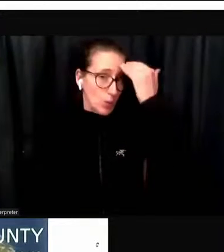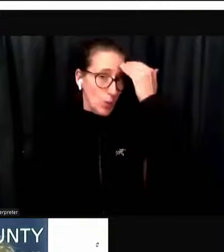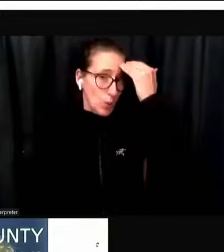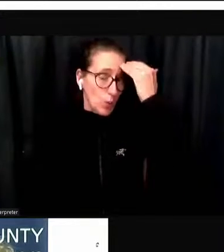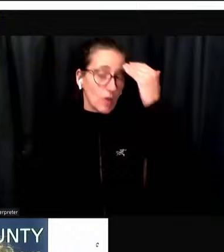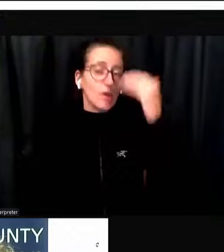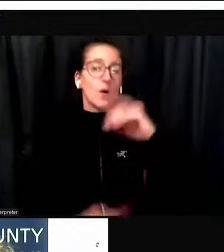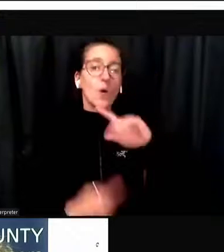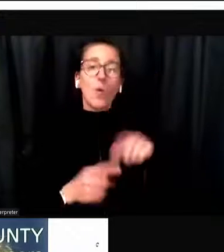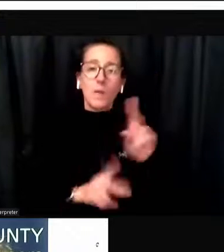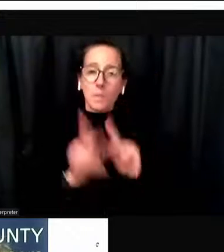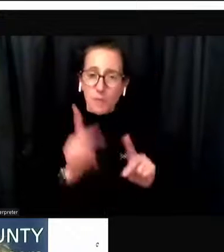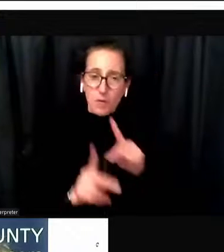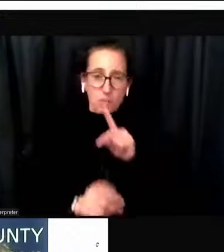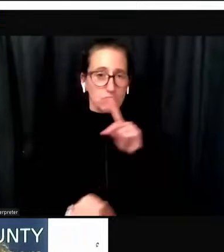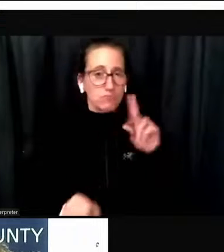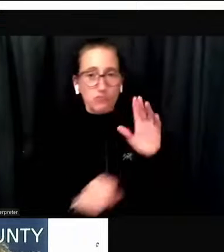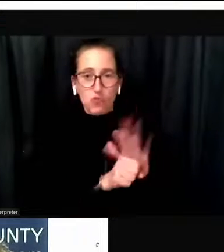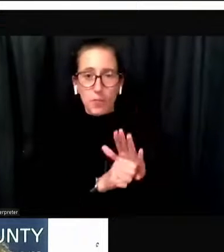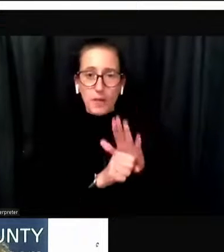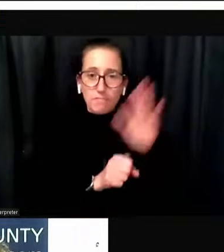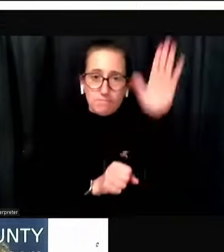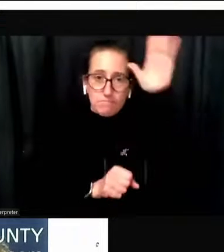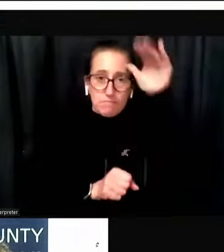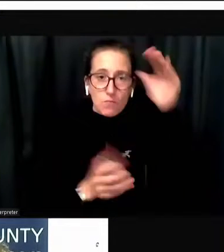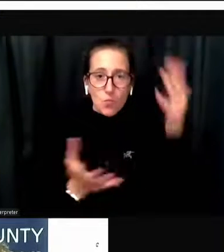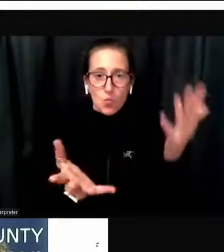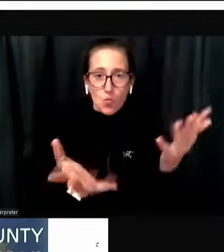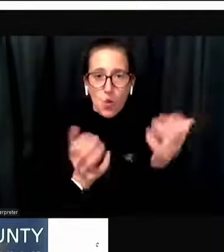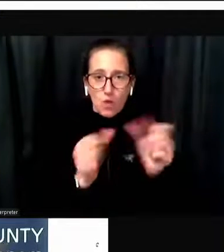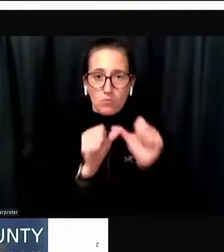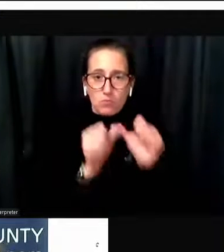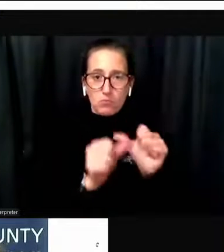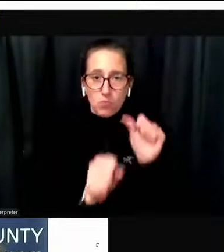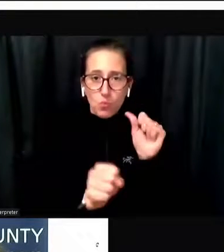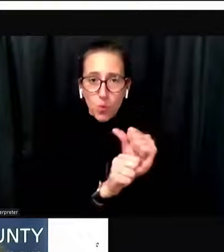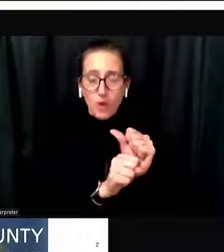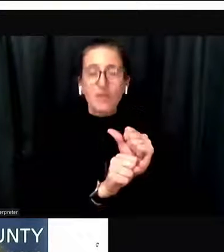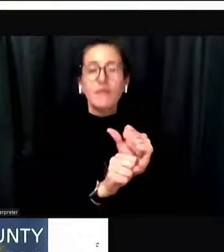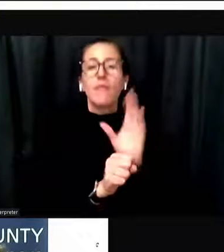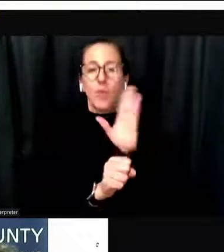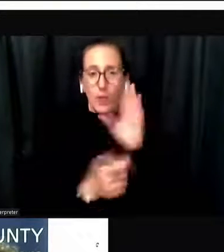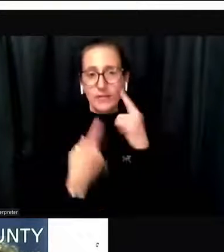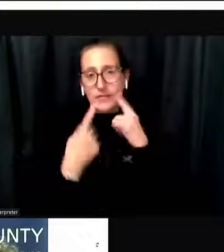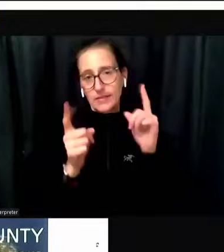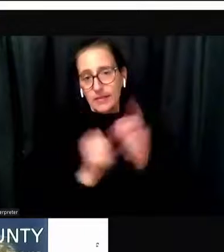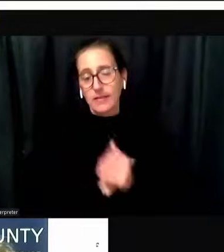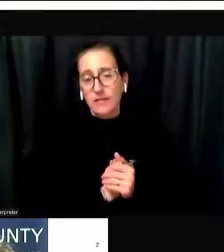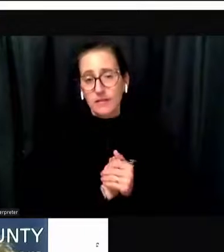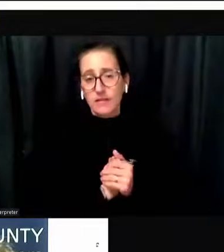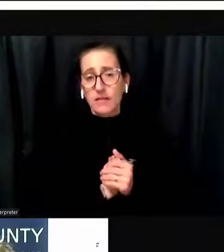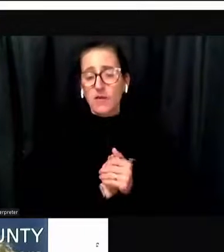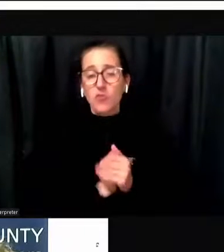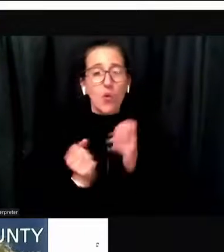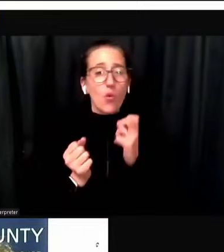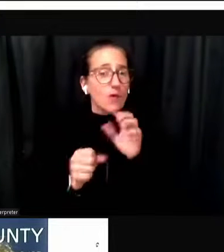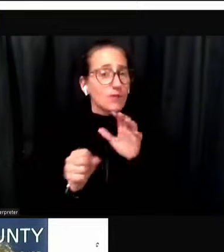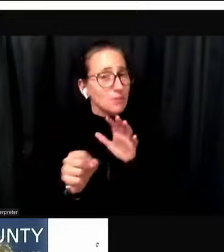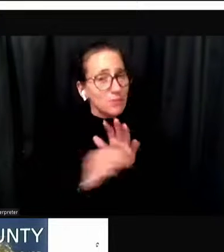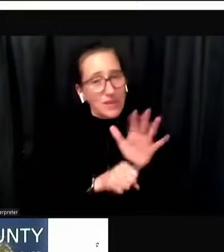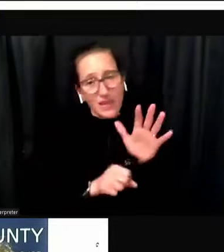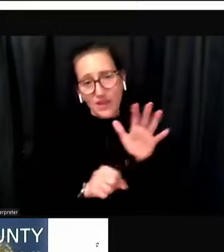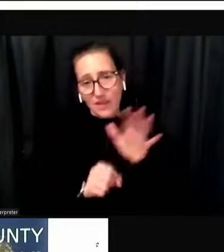get it done. And you can have all kinds of reasons not to finish it